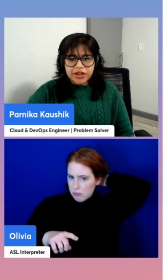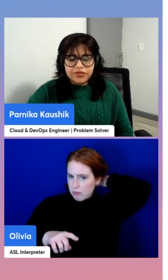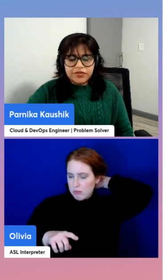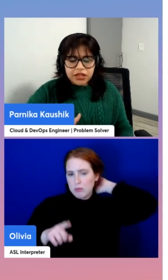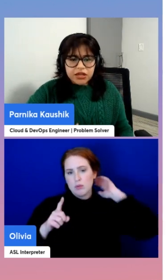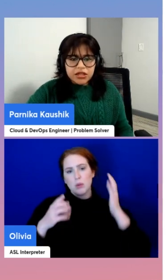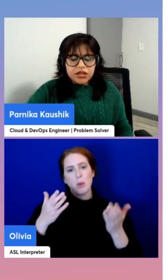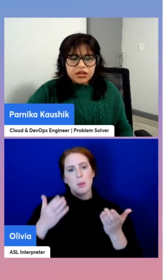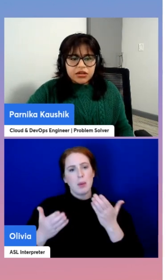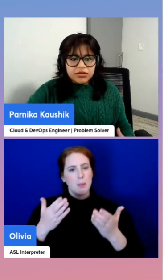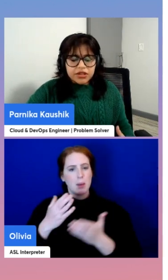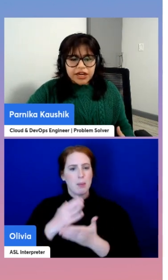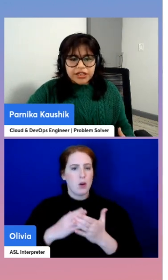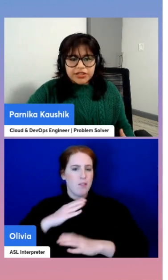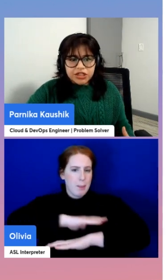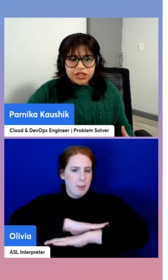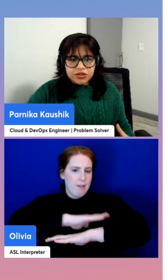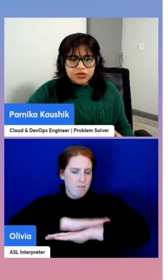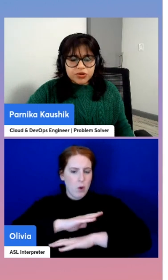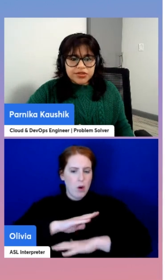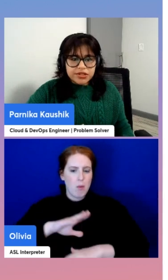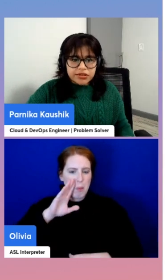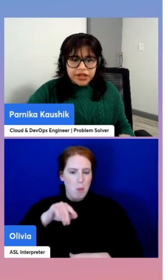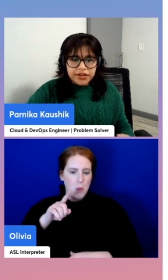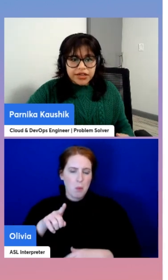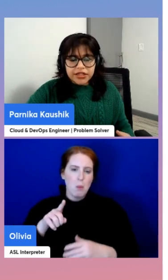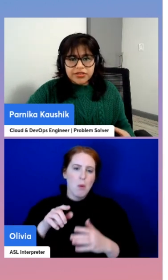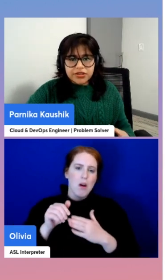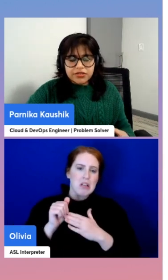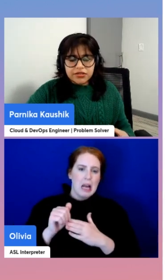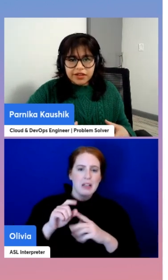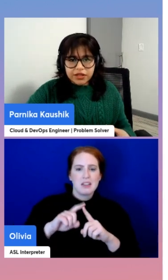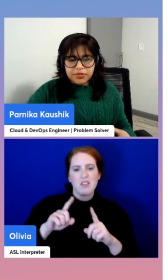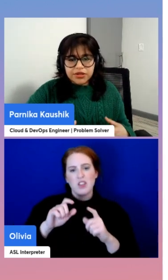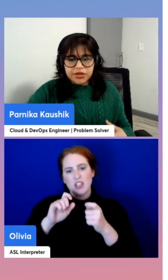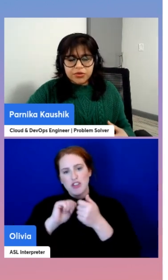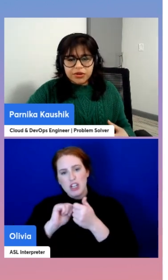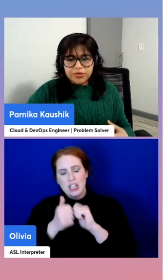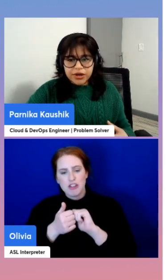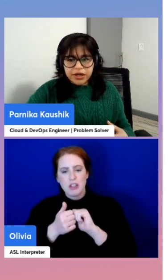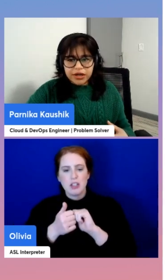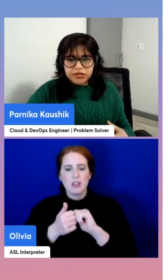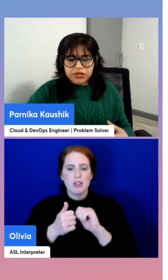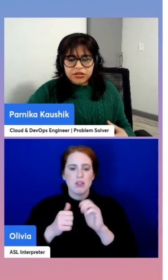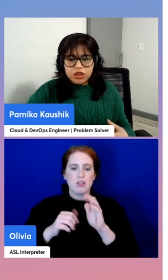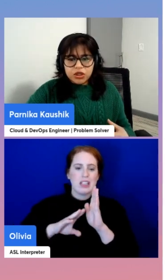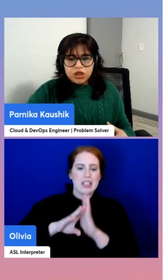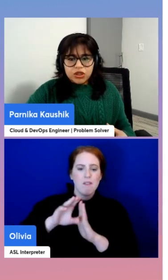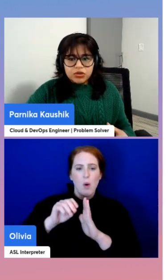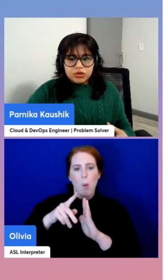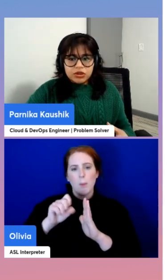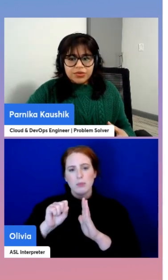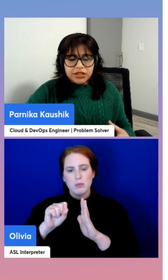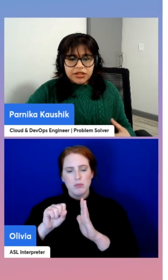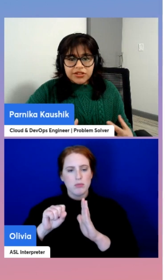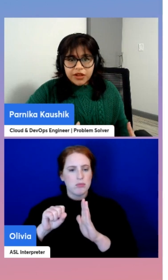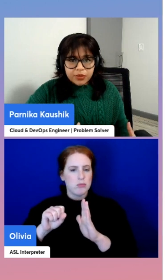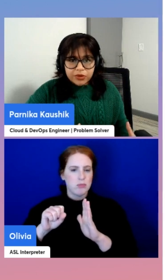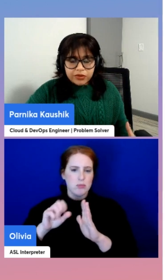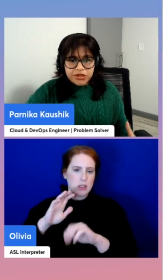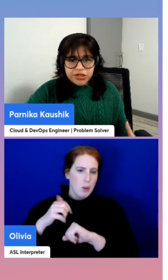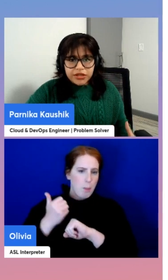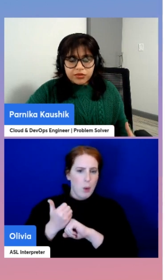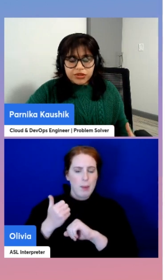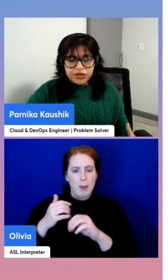team, driving kinds of changes to sort of standardize development and deployment practices. You could be